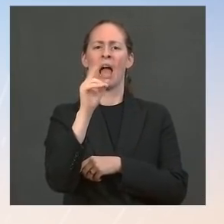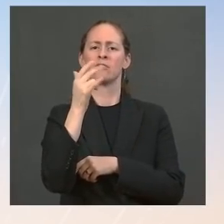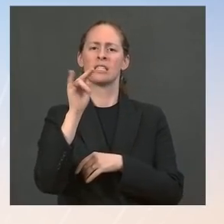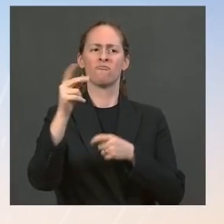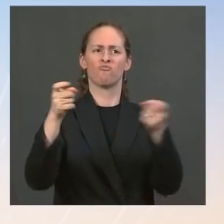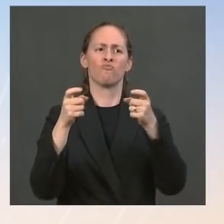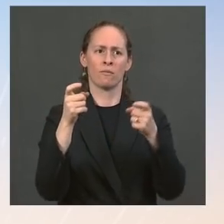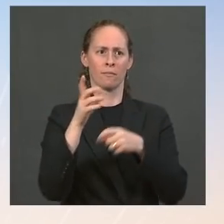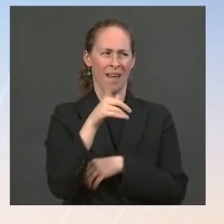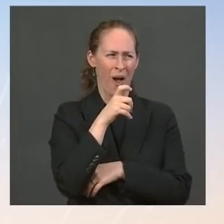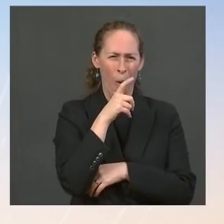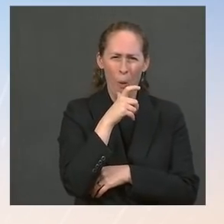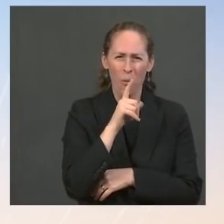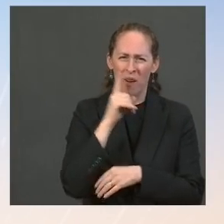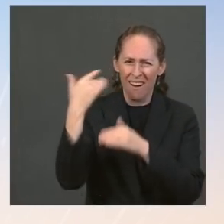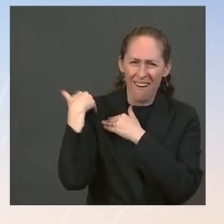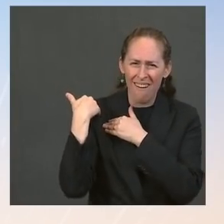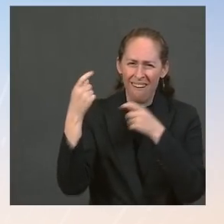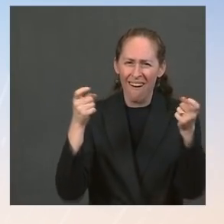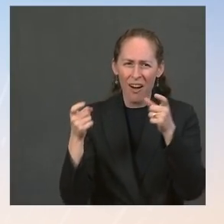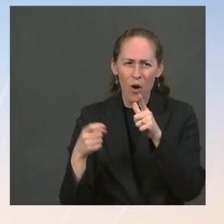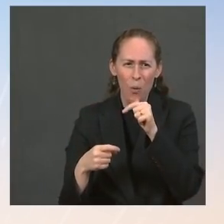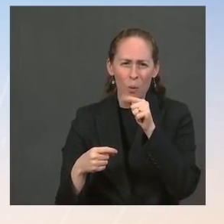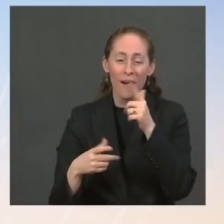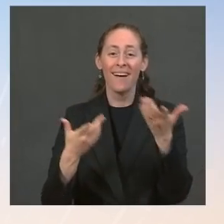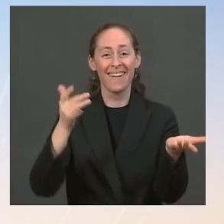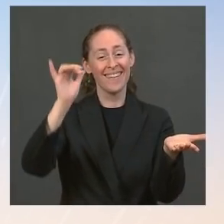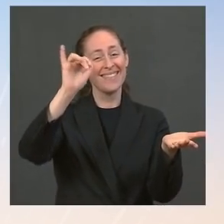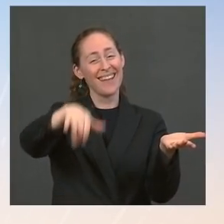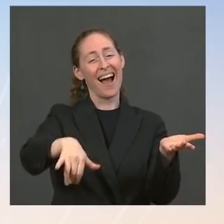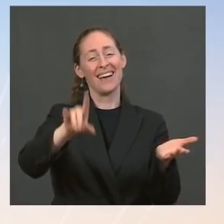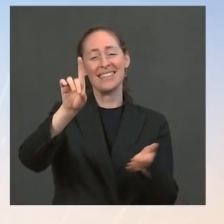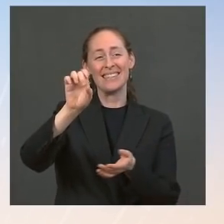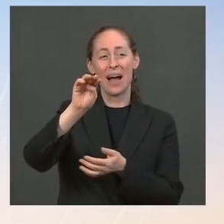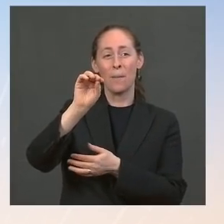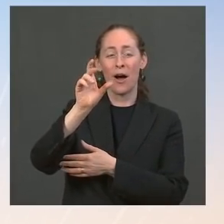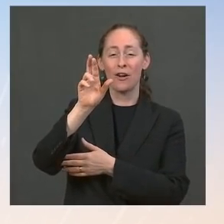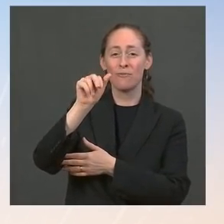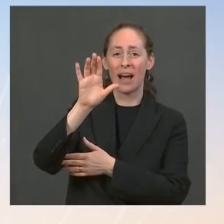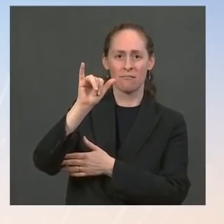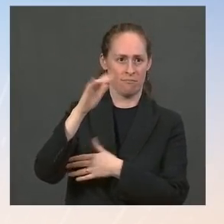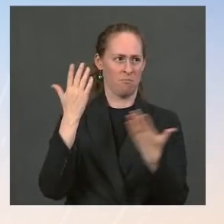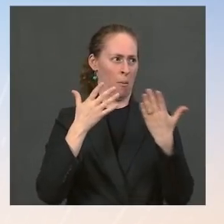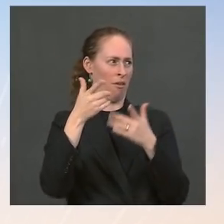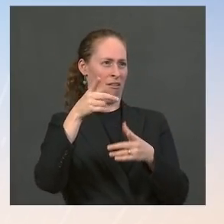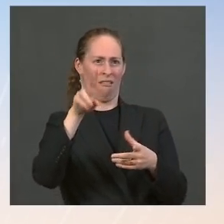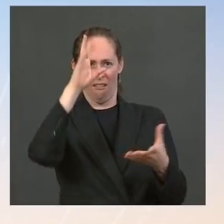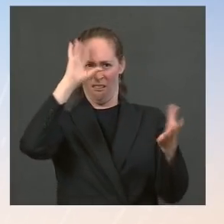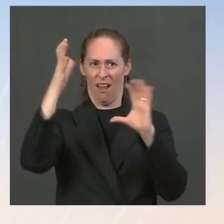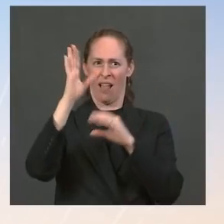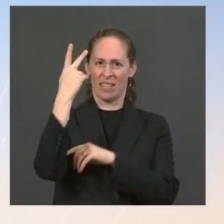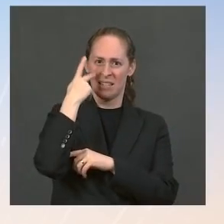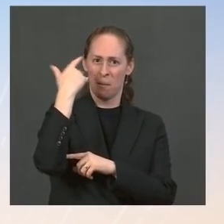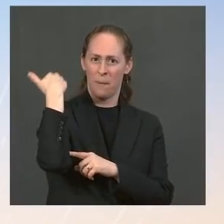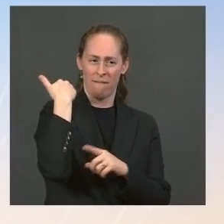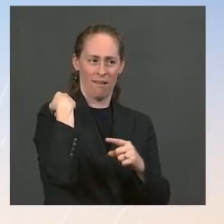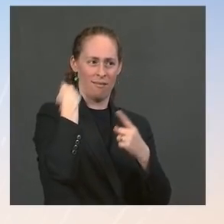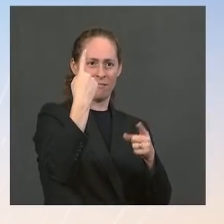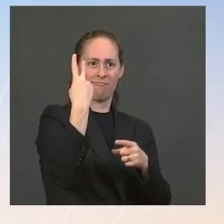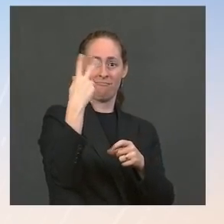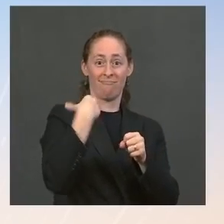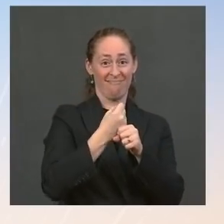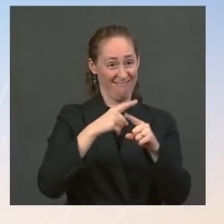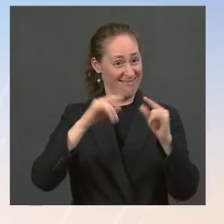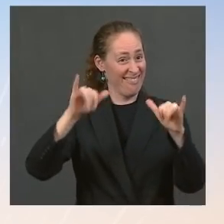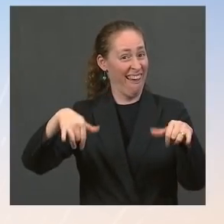Well, this is how democracy works. I know it feels foreign because there wasn't much that happened over the last couple of years, but how it works is the